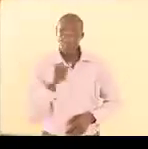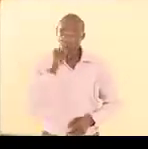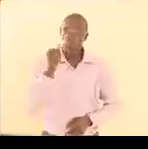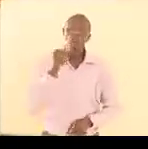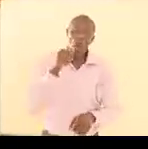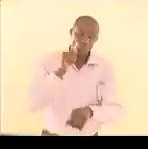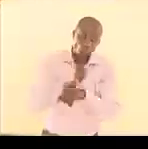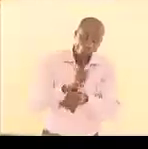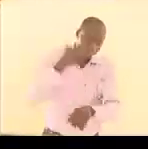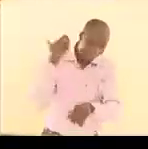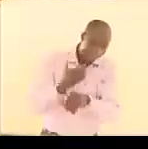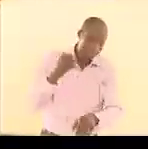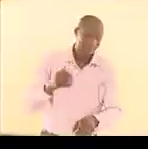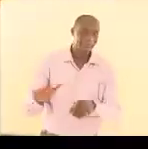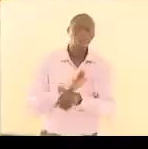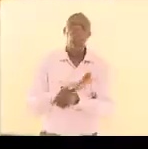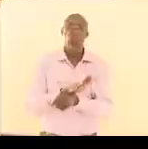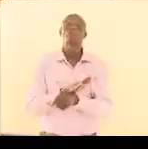because they didn't work hard enough.